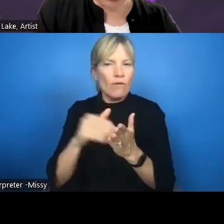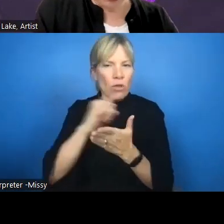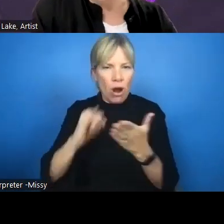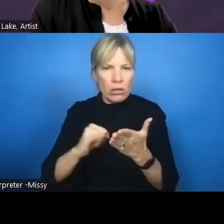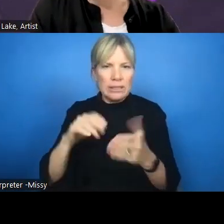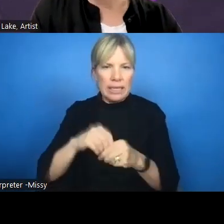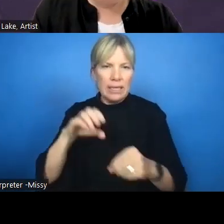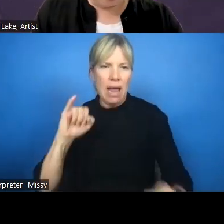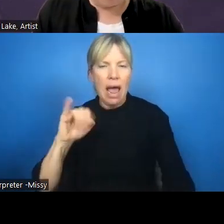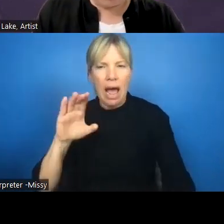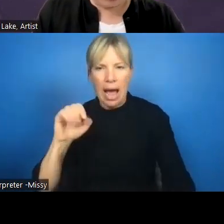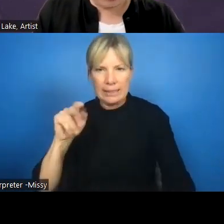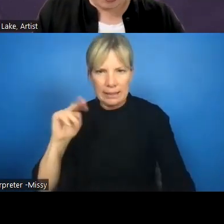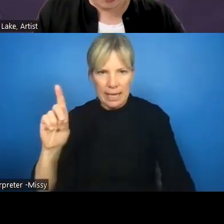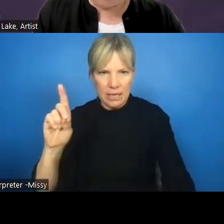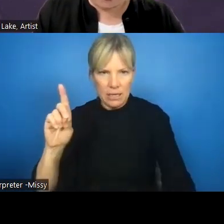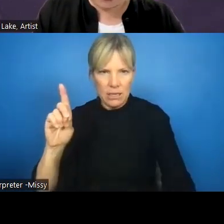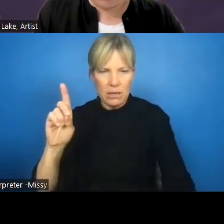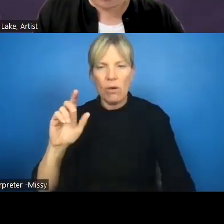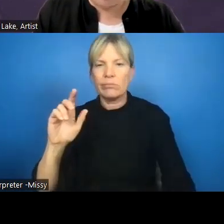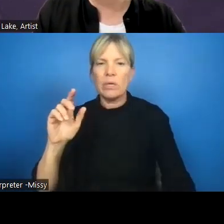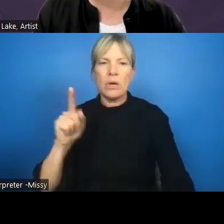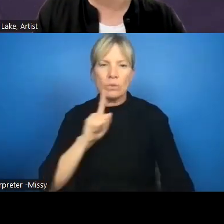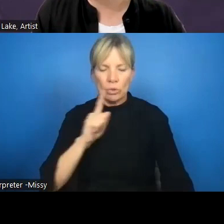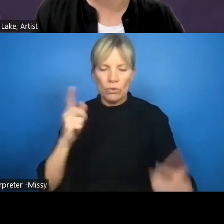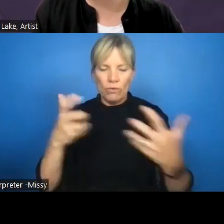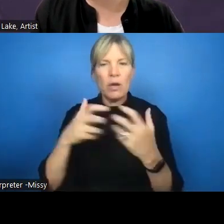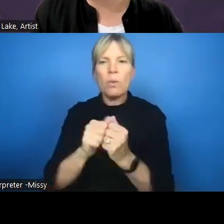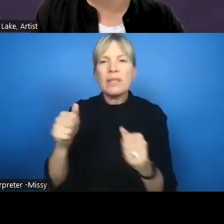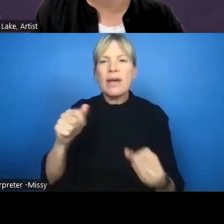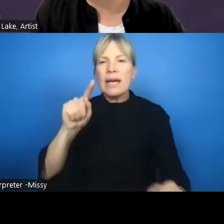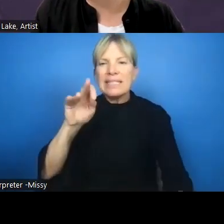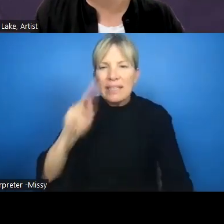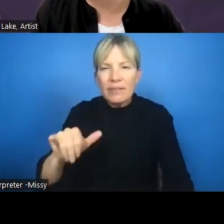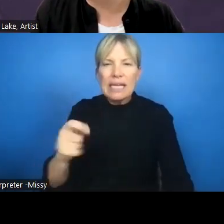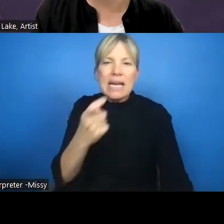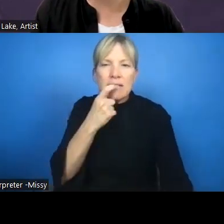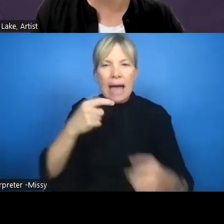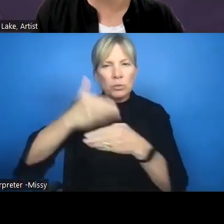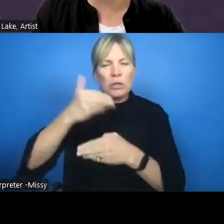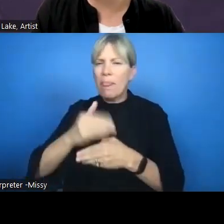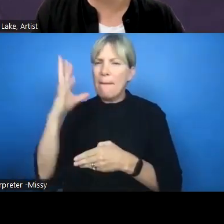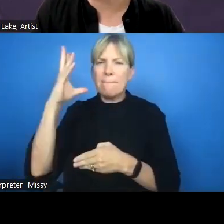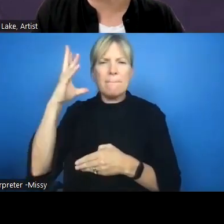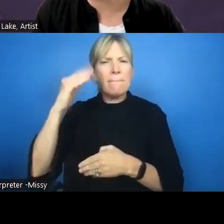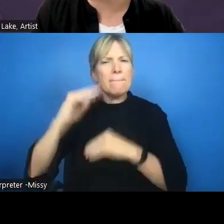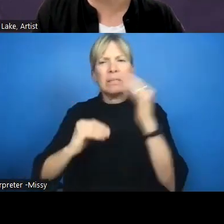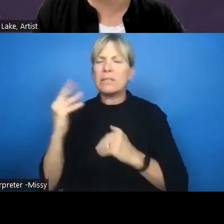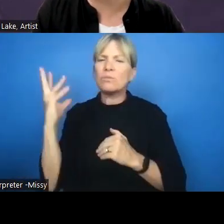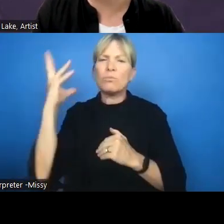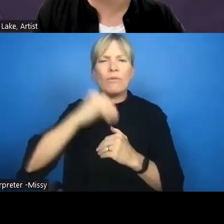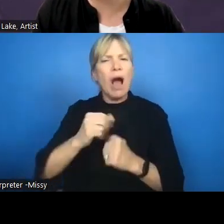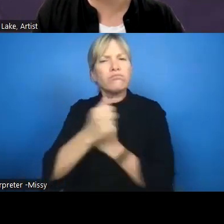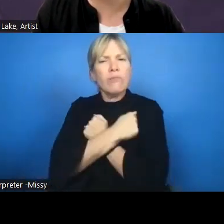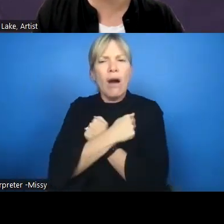Ashland, to go with an original Tiffany glass window. It's a very beautiful building, and I love historical